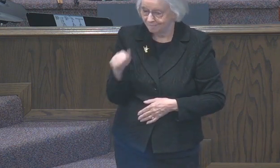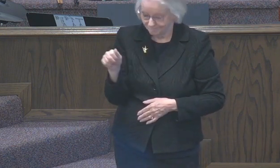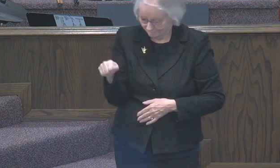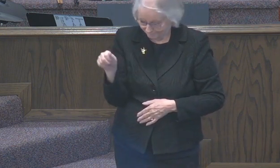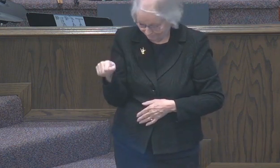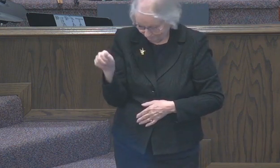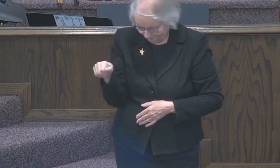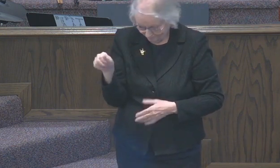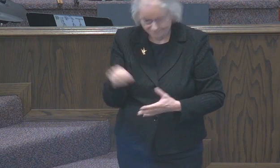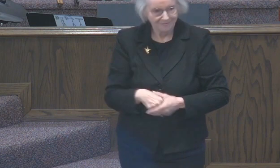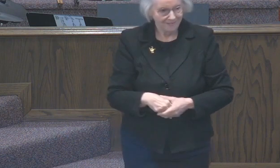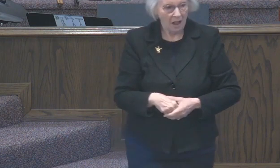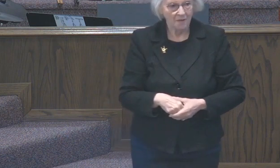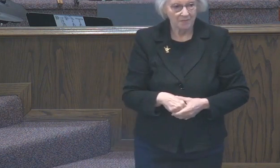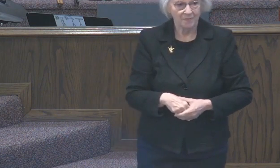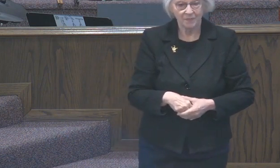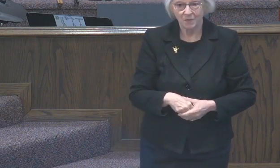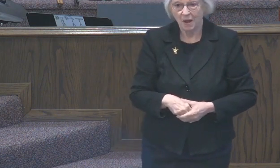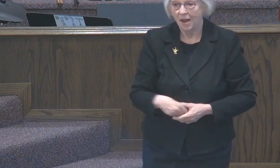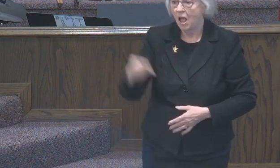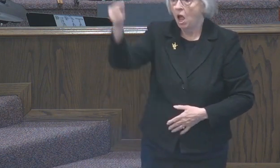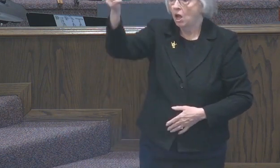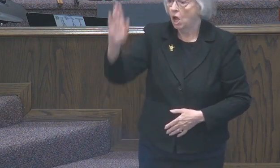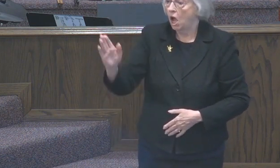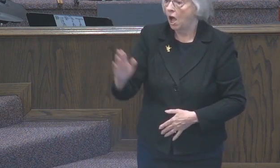life is a good plan. Do you believe that?